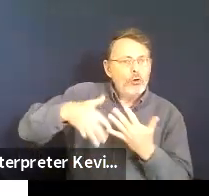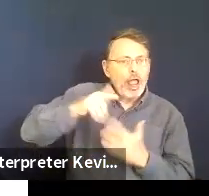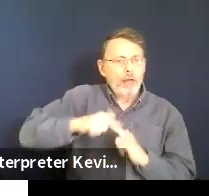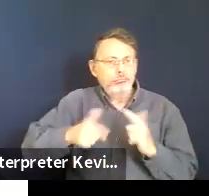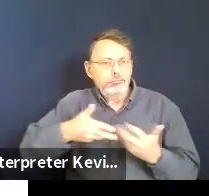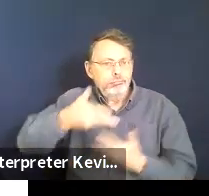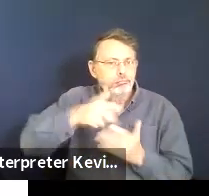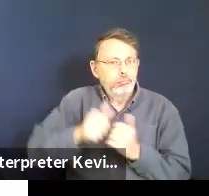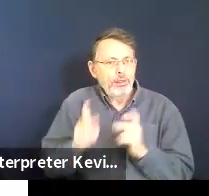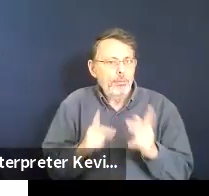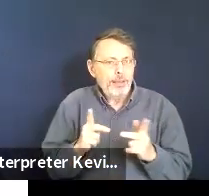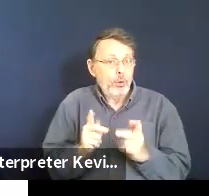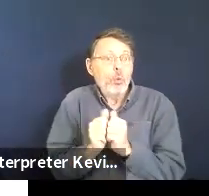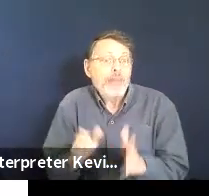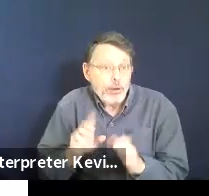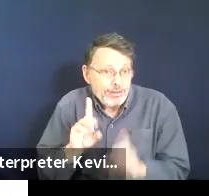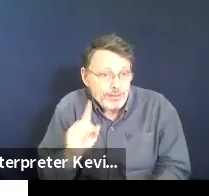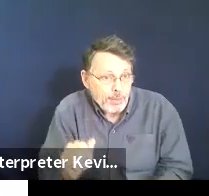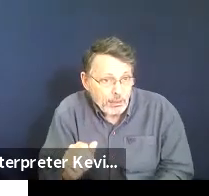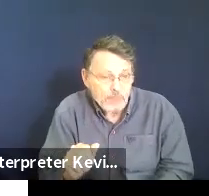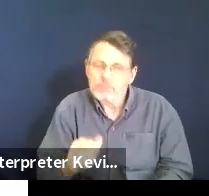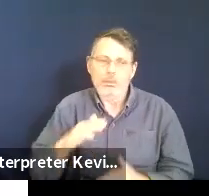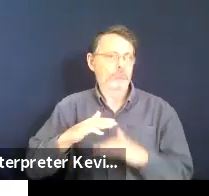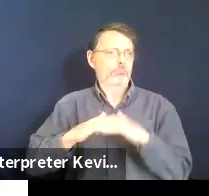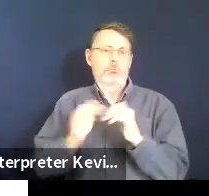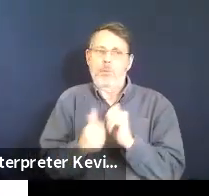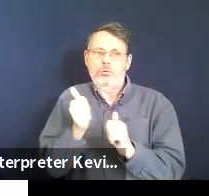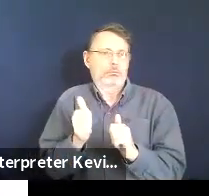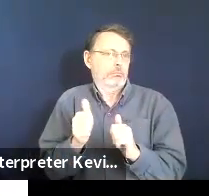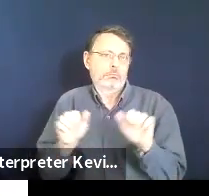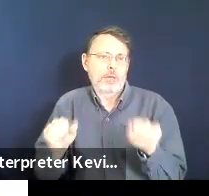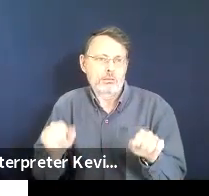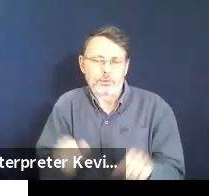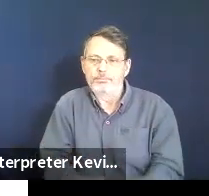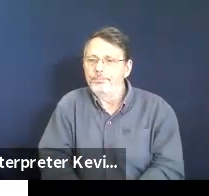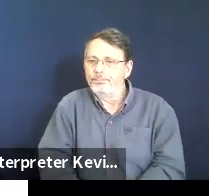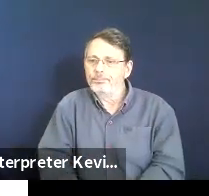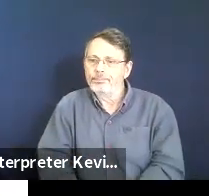people without disabilities to the fullest extent possible.